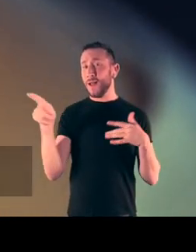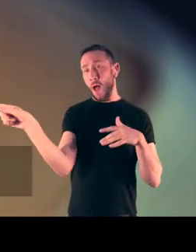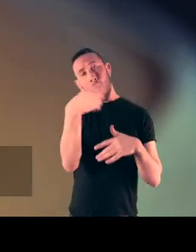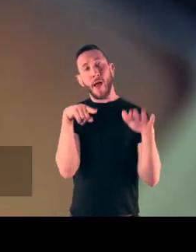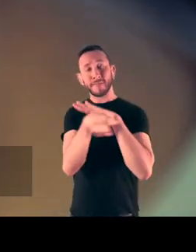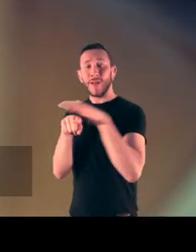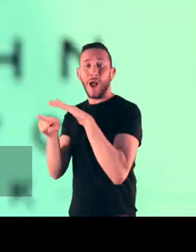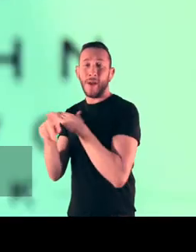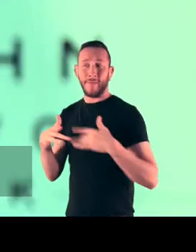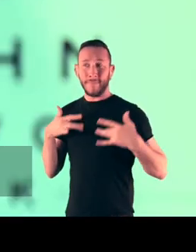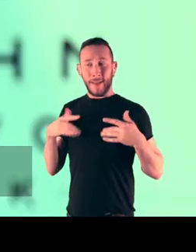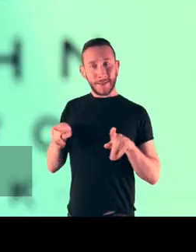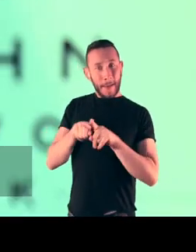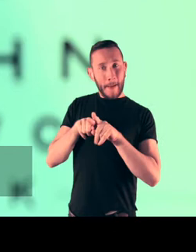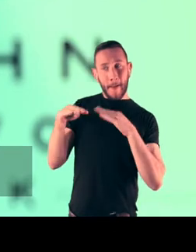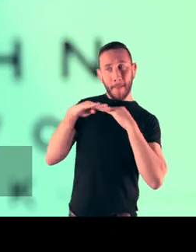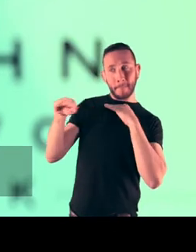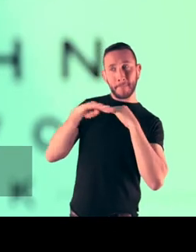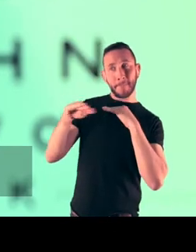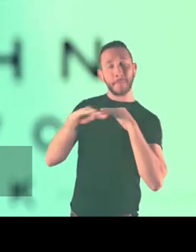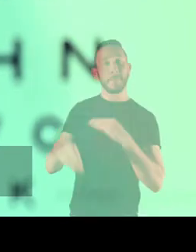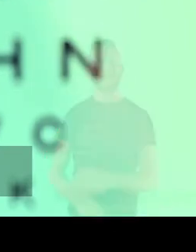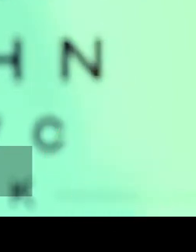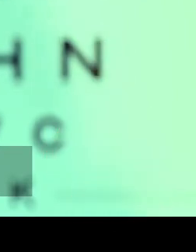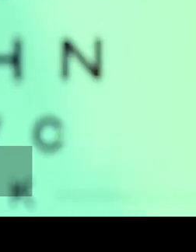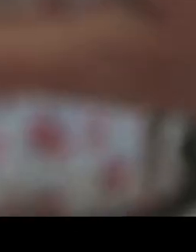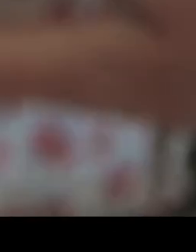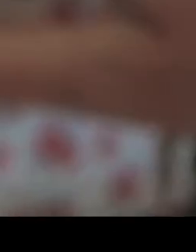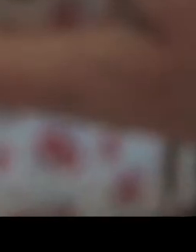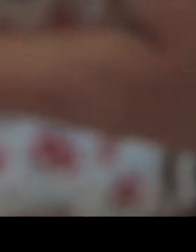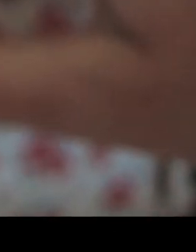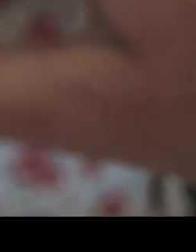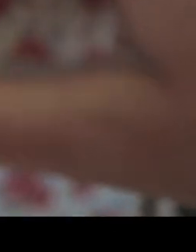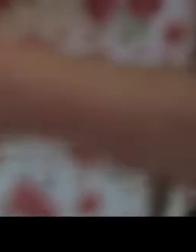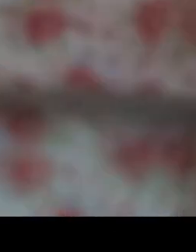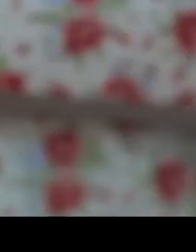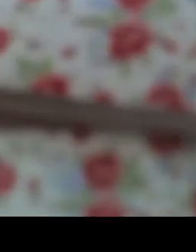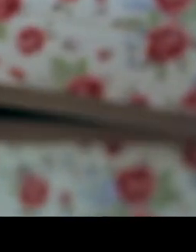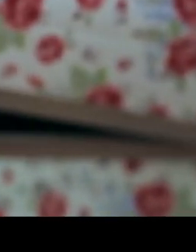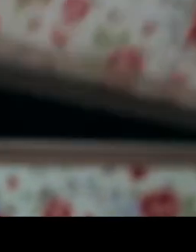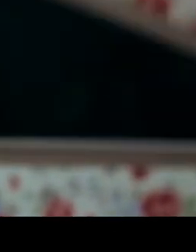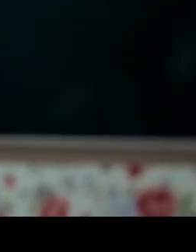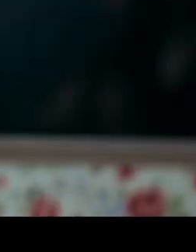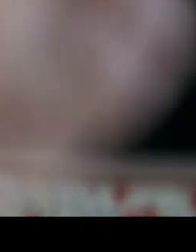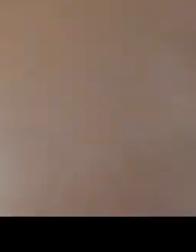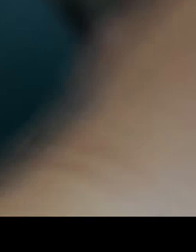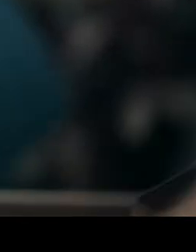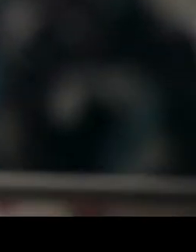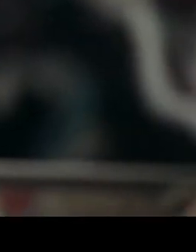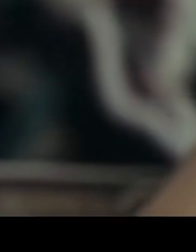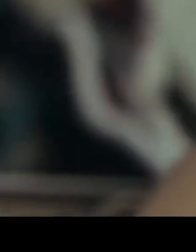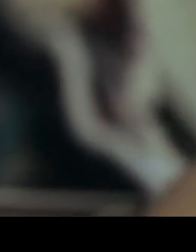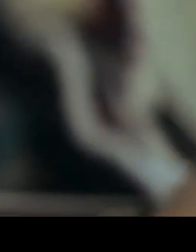of the evacuees, because as I'm sure it was probably theirs as well. A young person opening an old white